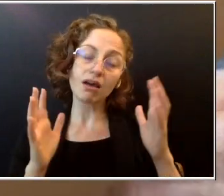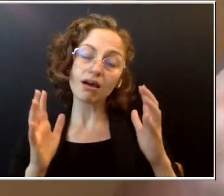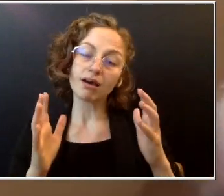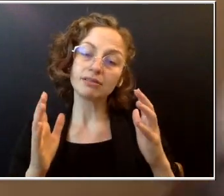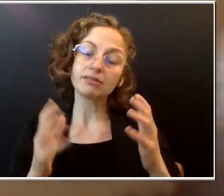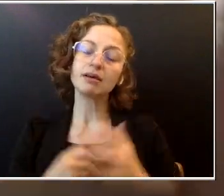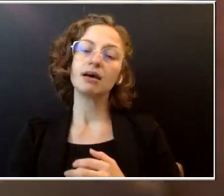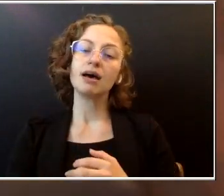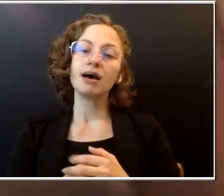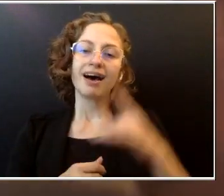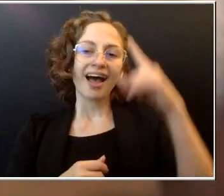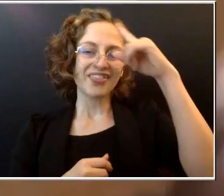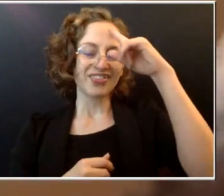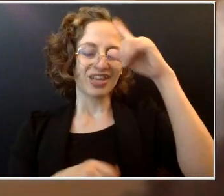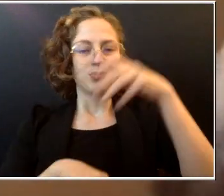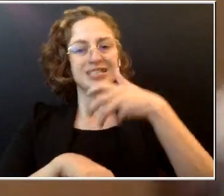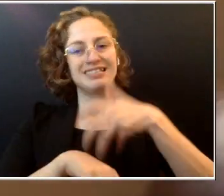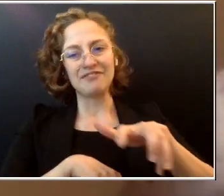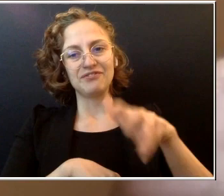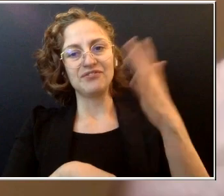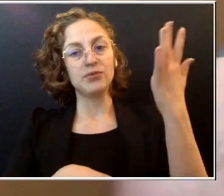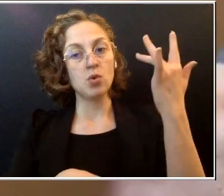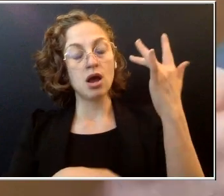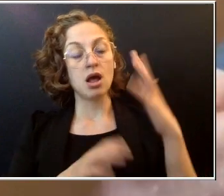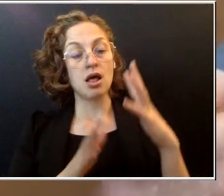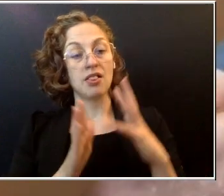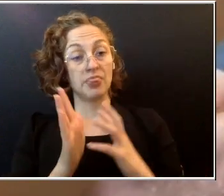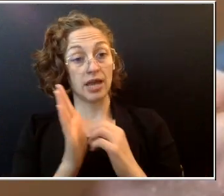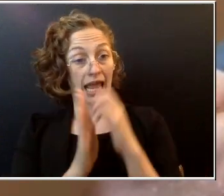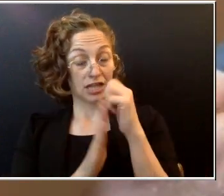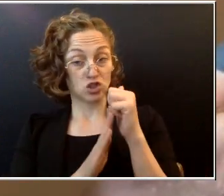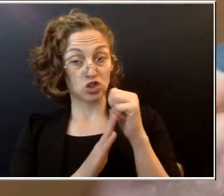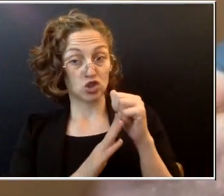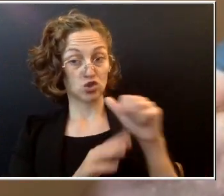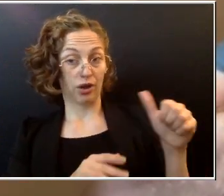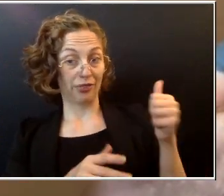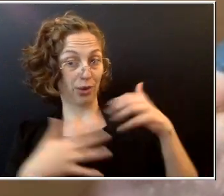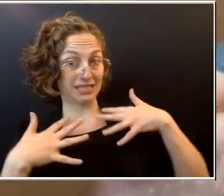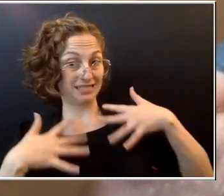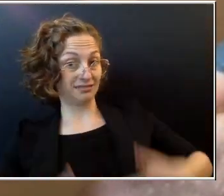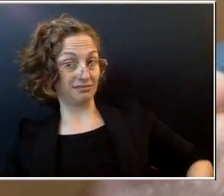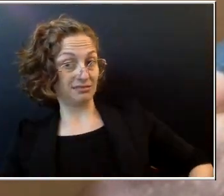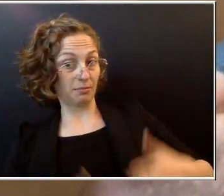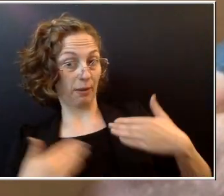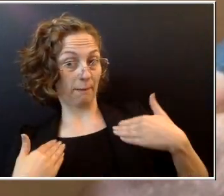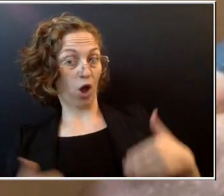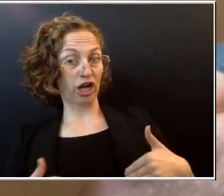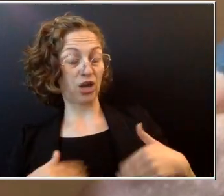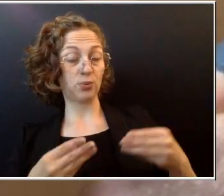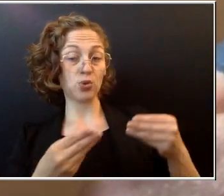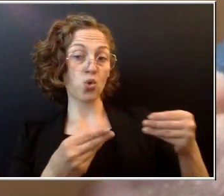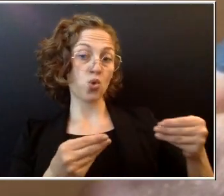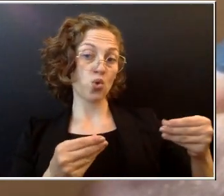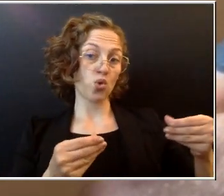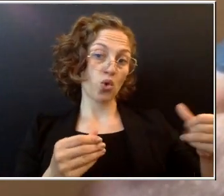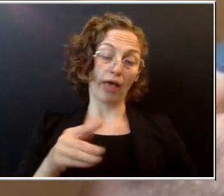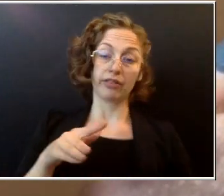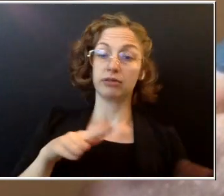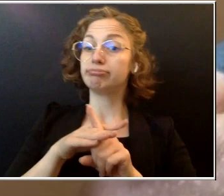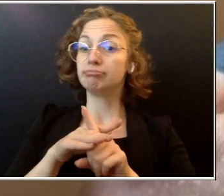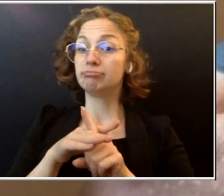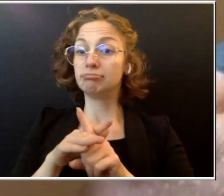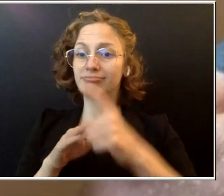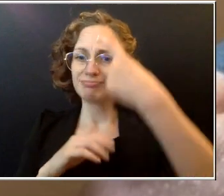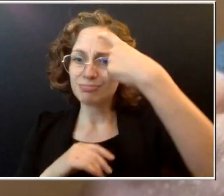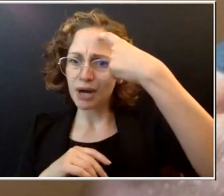tough because the cancer throughout the rest of my body was disappearing, but then it hit my brain, and that's where it was like, okay, I really might